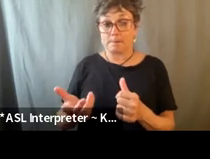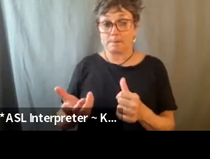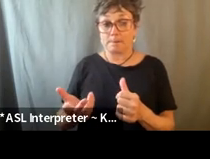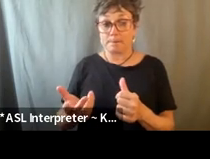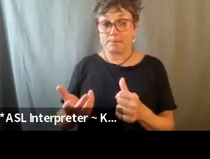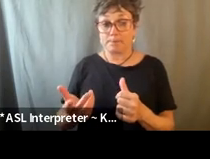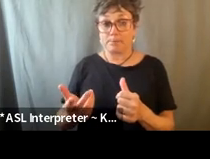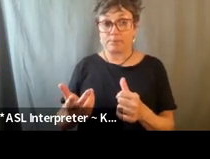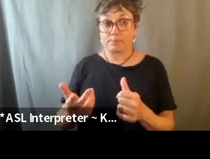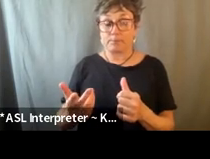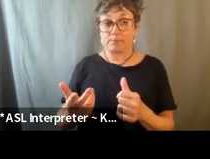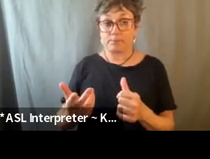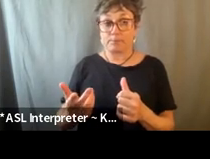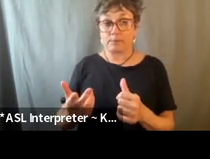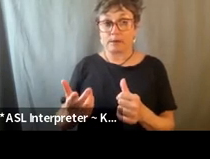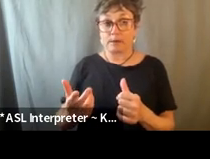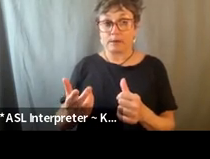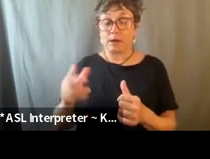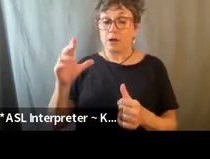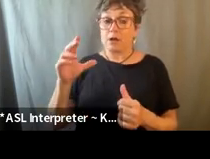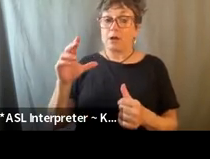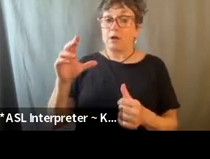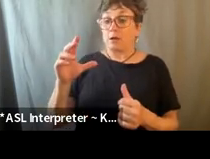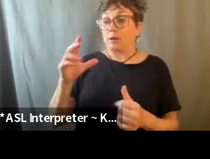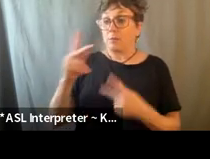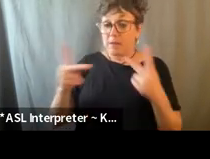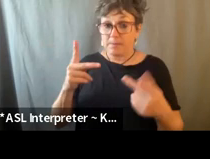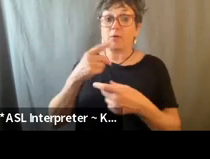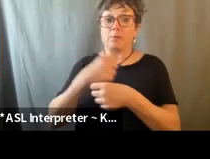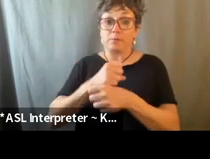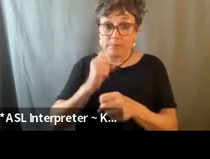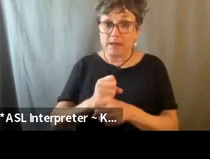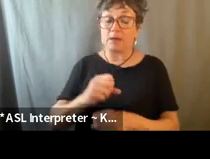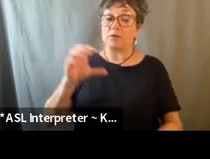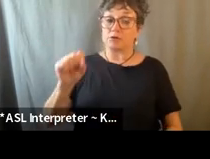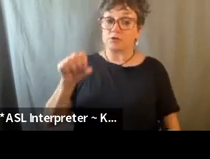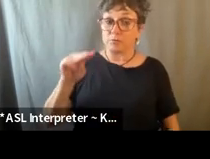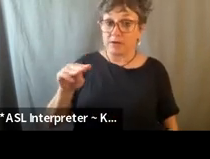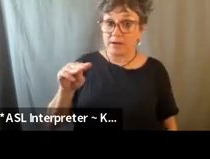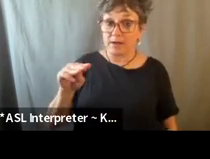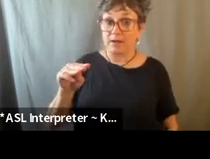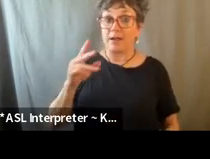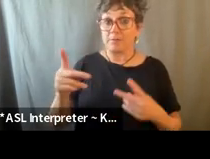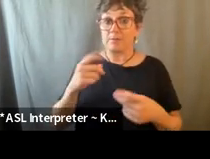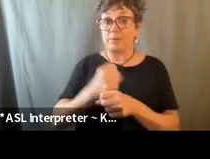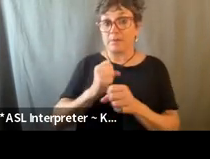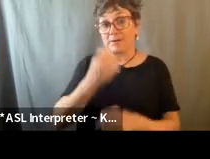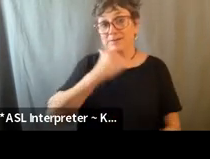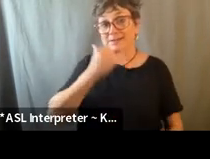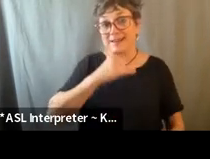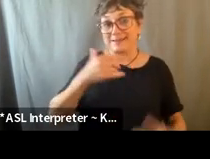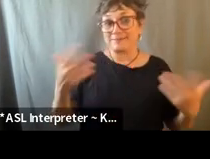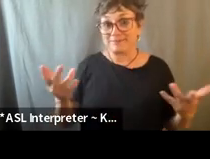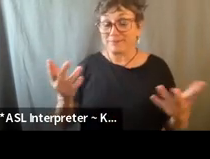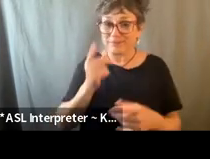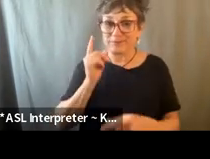social media is being produced by people and people make mistakes. And so I think the number one thing is that if there